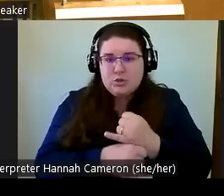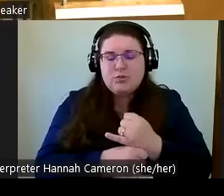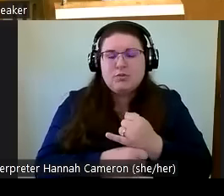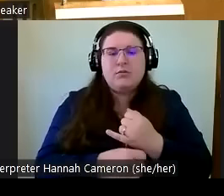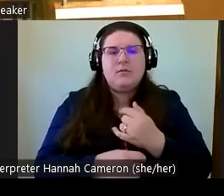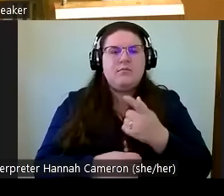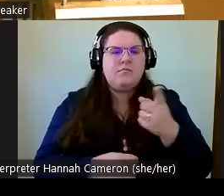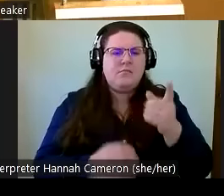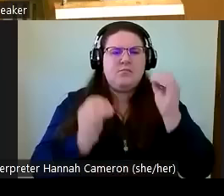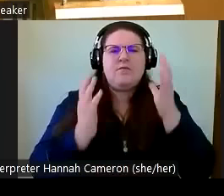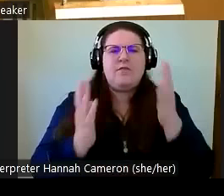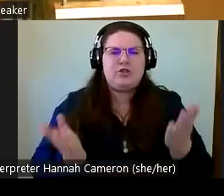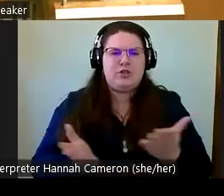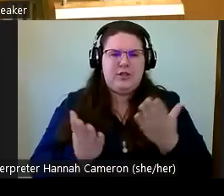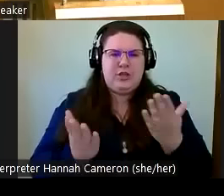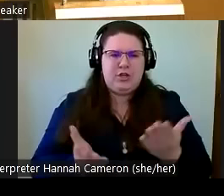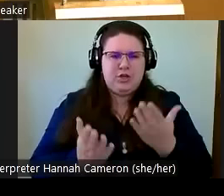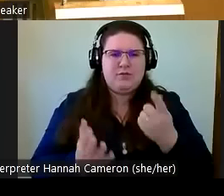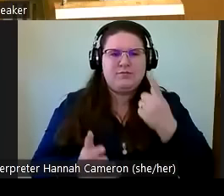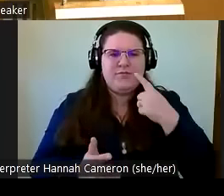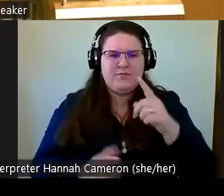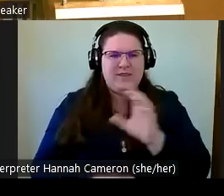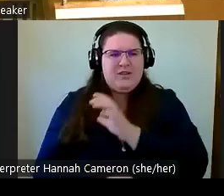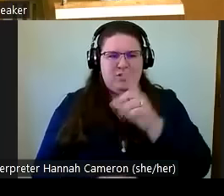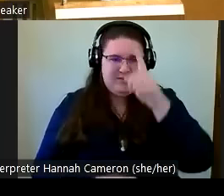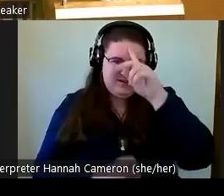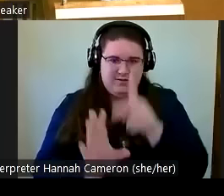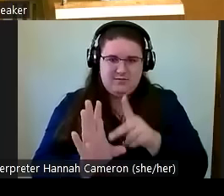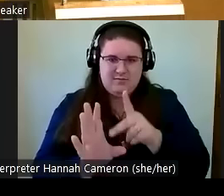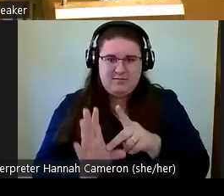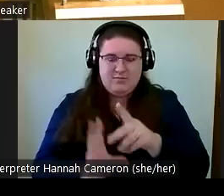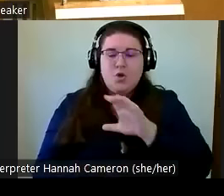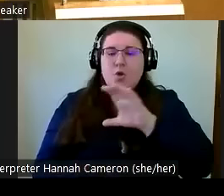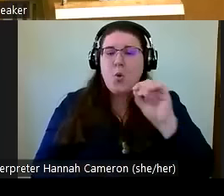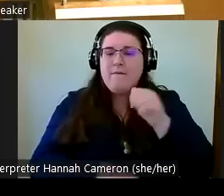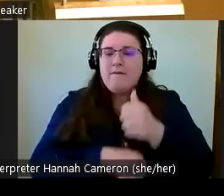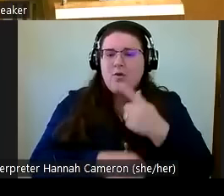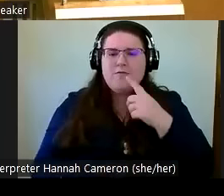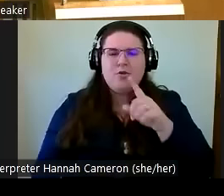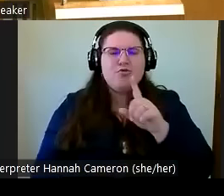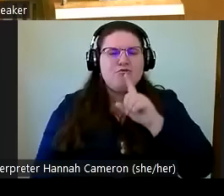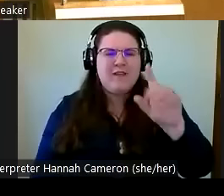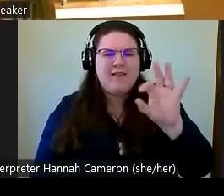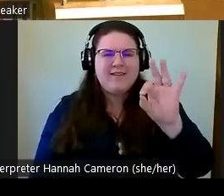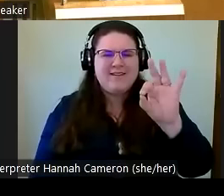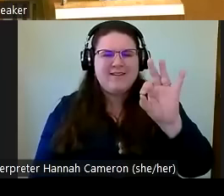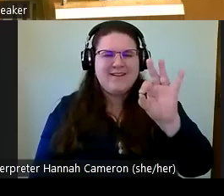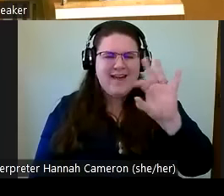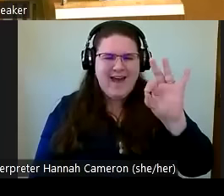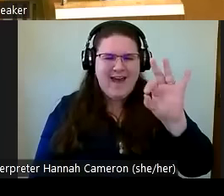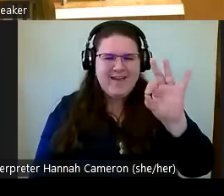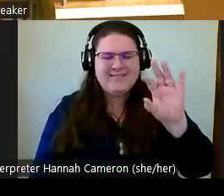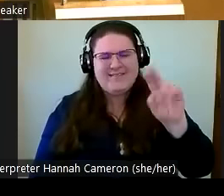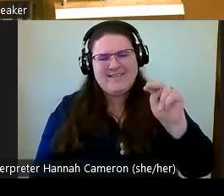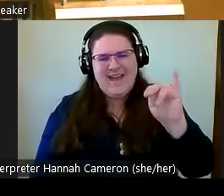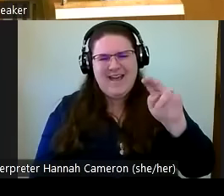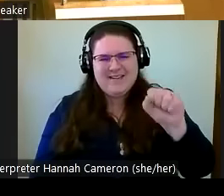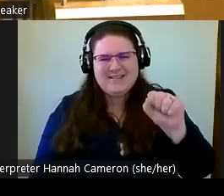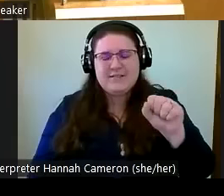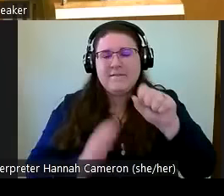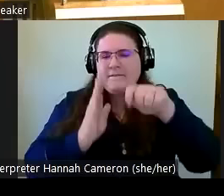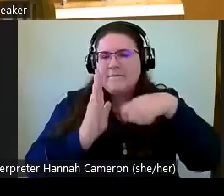University of Rochester, co-founder of the Real Minds Film Festival, did not only one, but two tours as a program